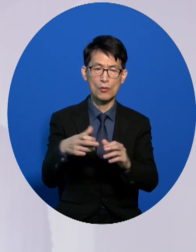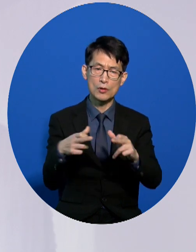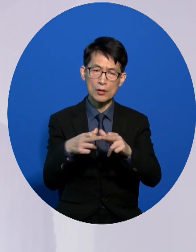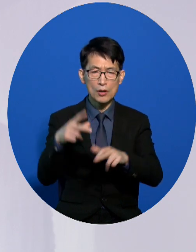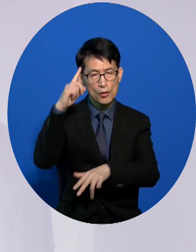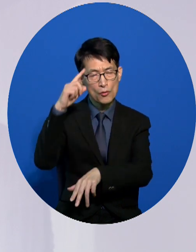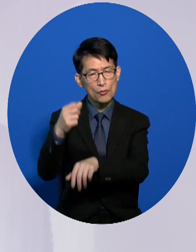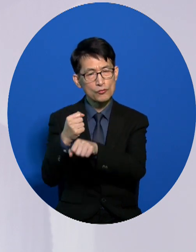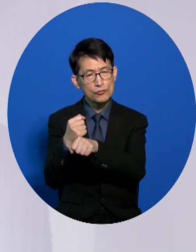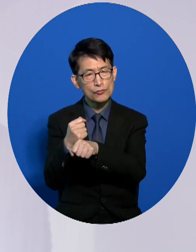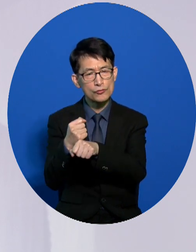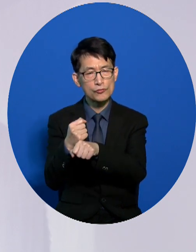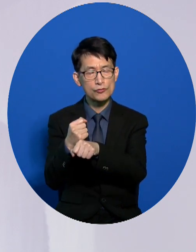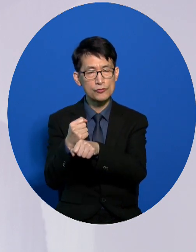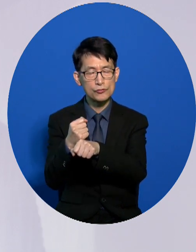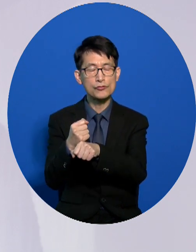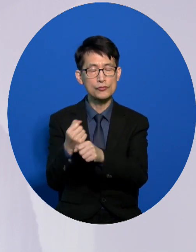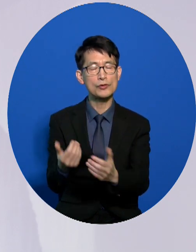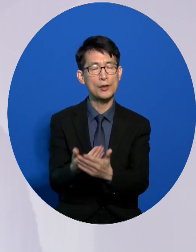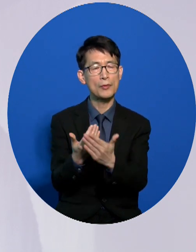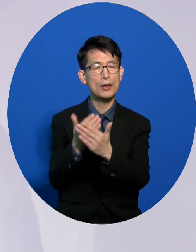Disability Groups Consortium